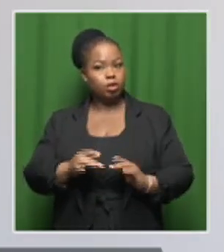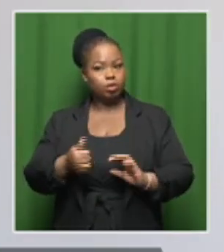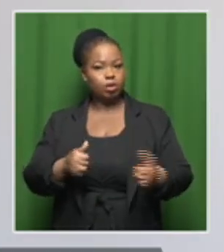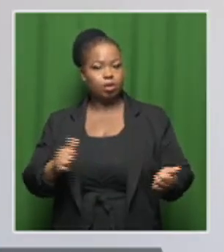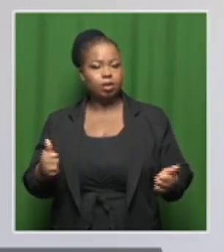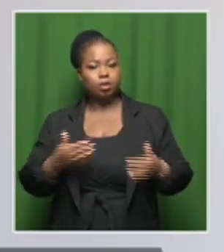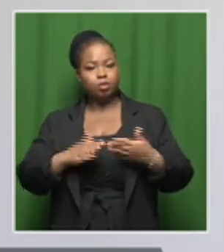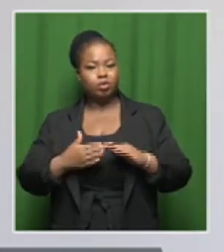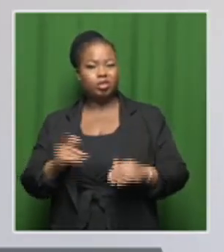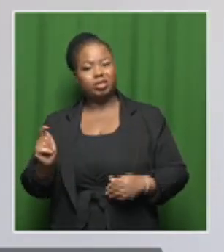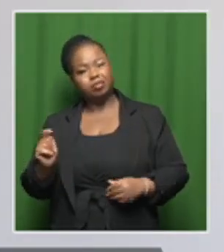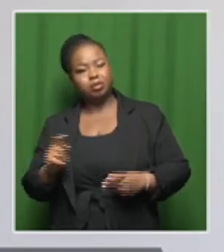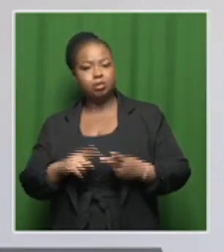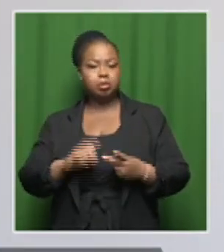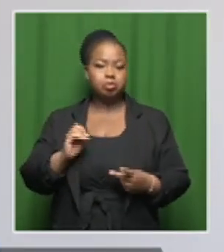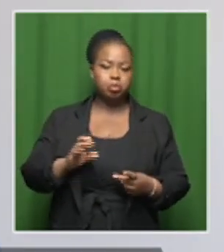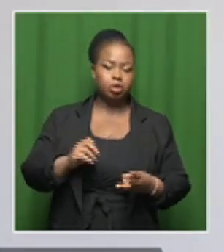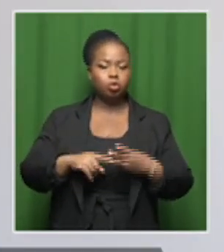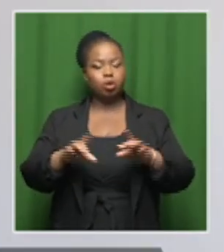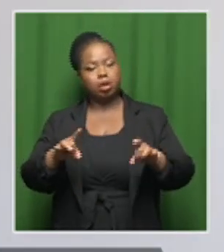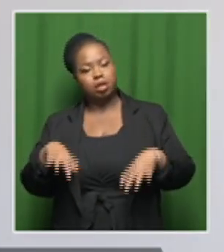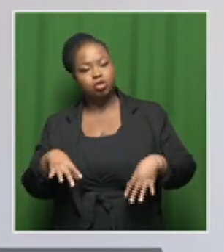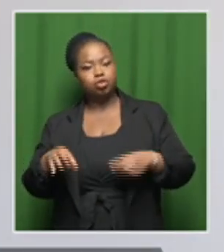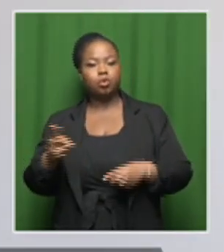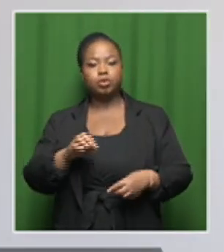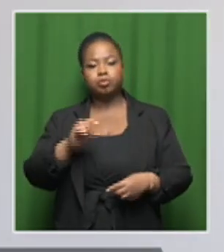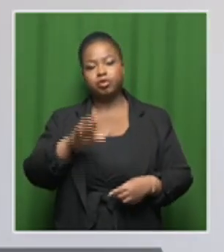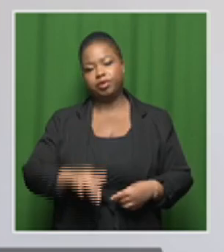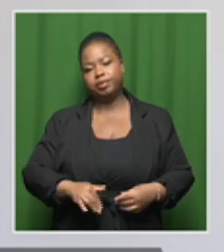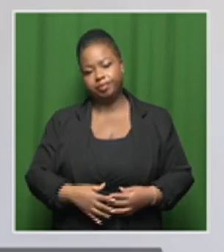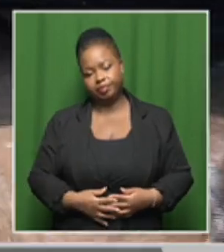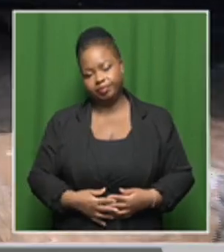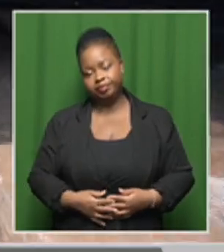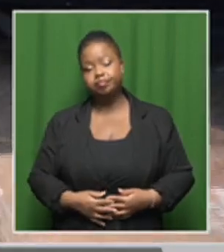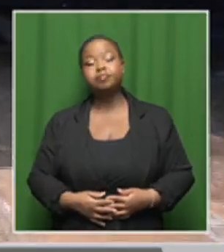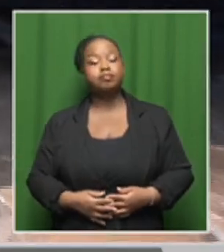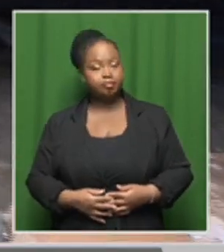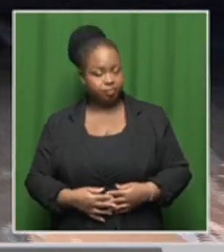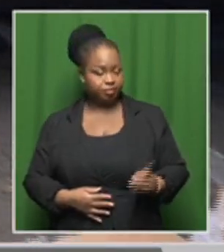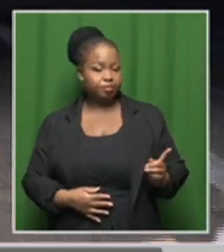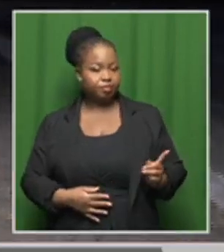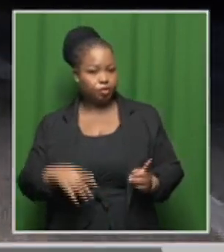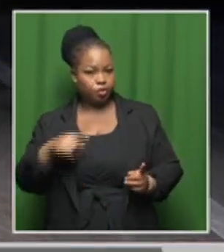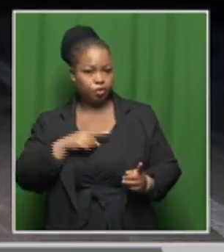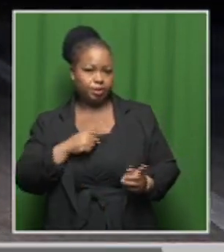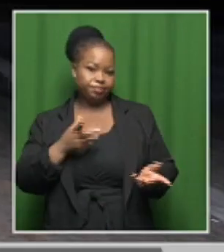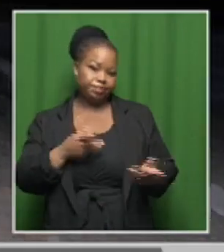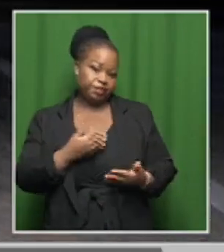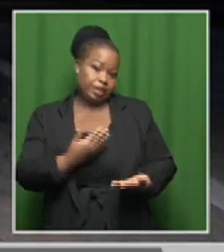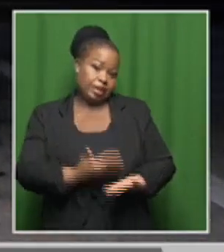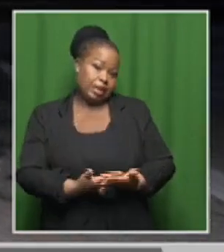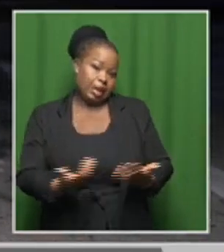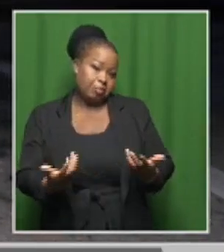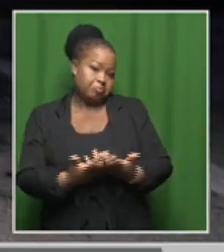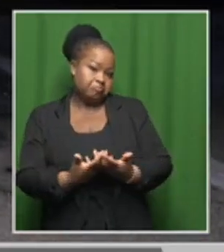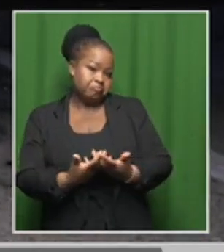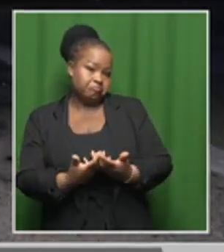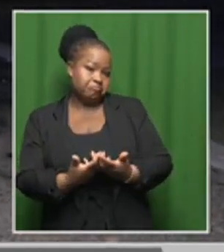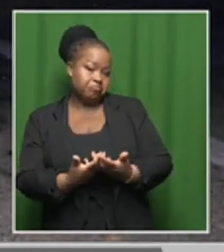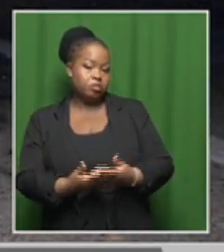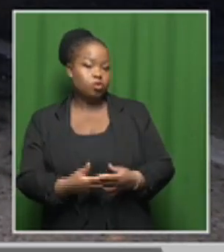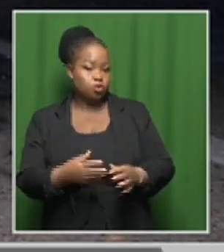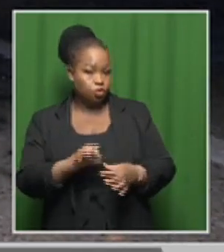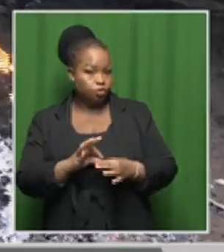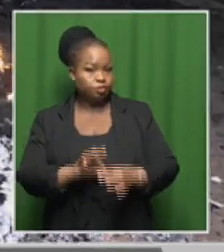in Tembisa, Soweto, Khayelitsha, and Westbury. Yeah, because, Prof. Luke, there is the question of whether they can align enough to the